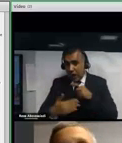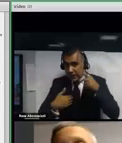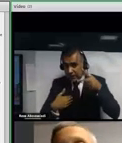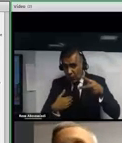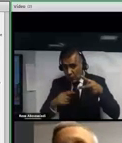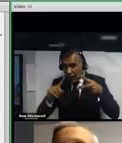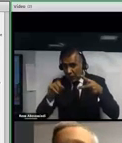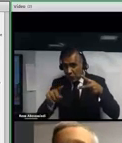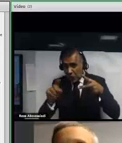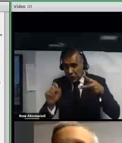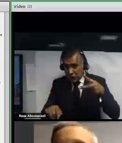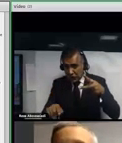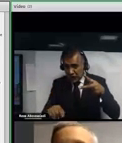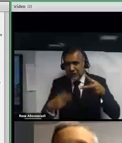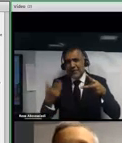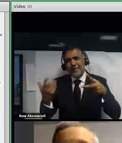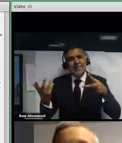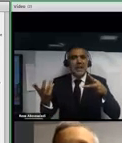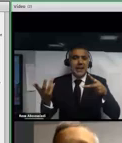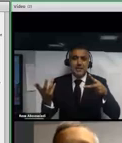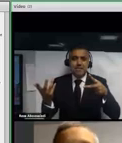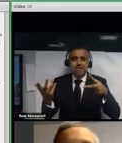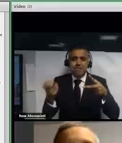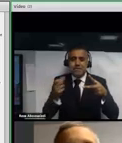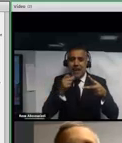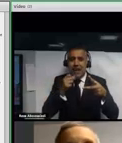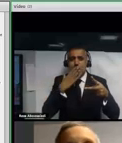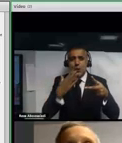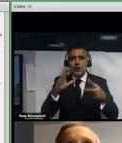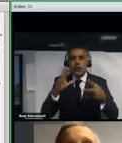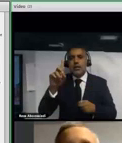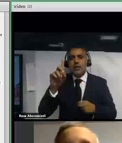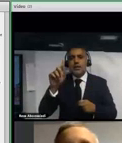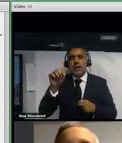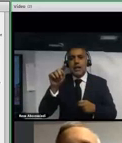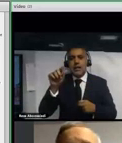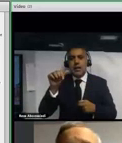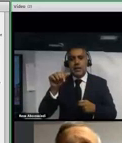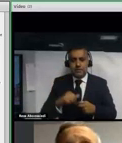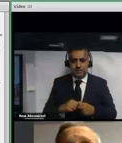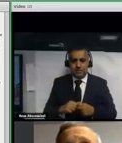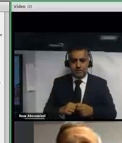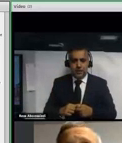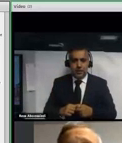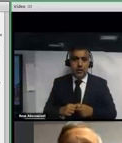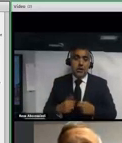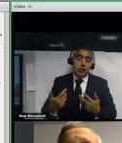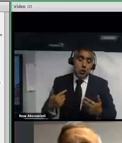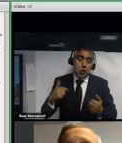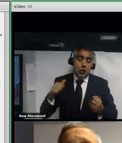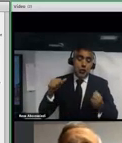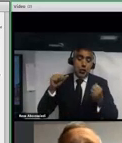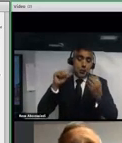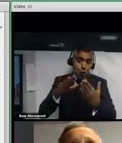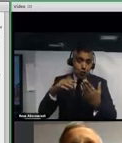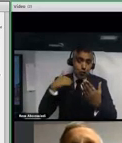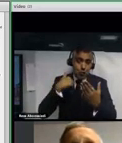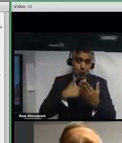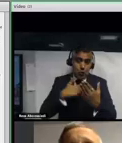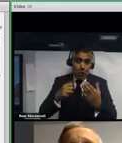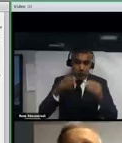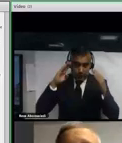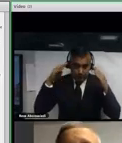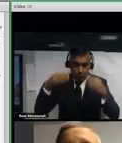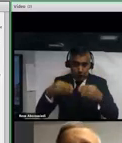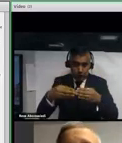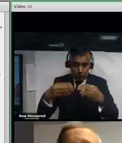using, then they don't have good data on disability. So the approach that we want to be taking now